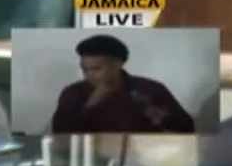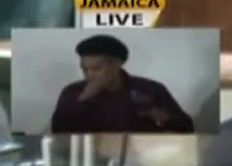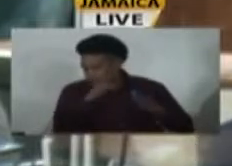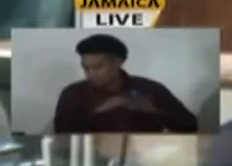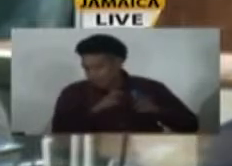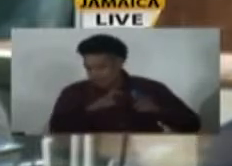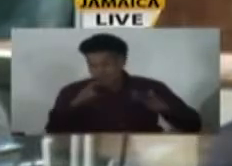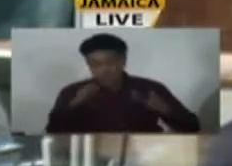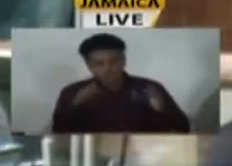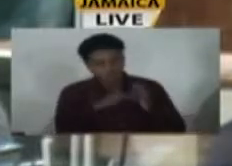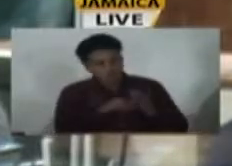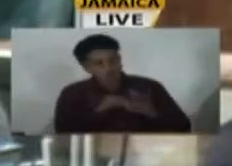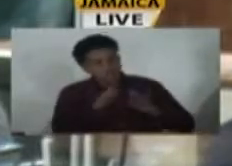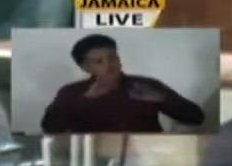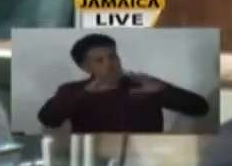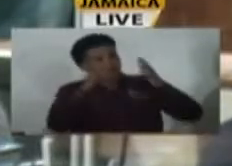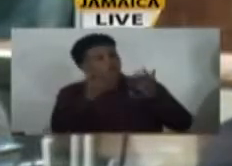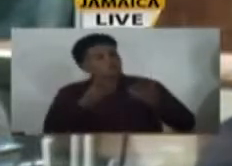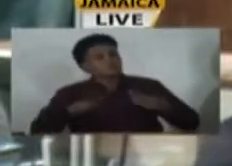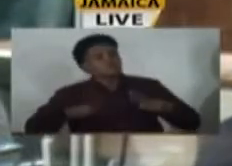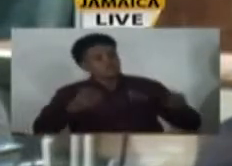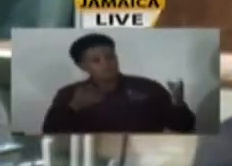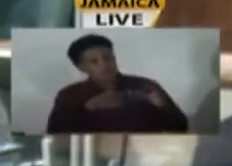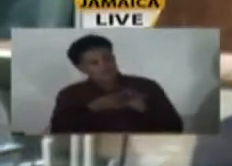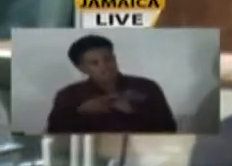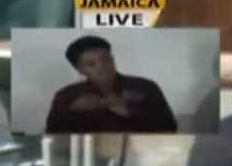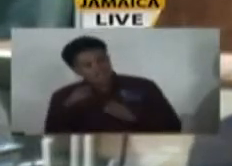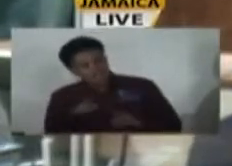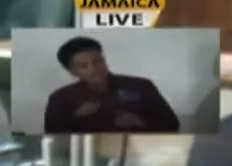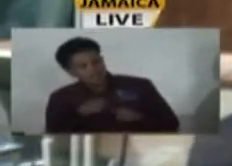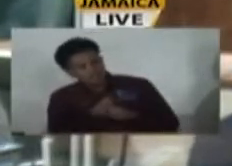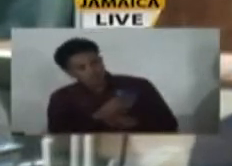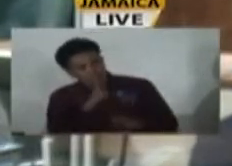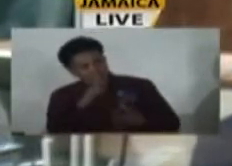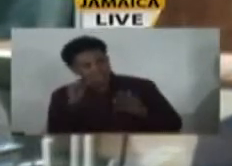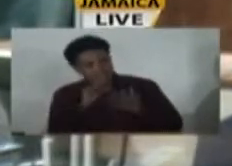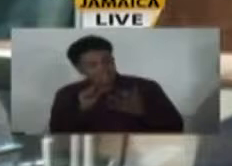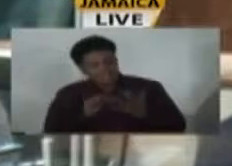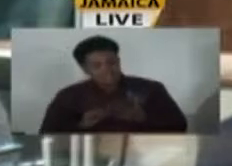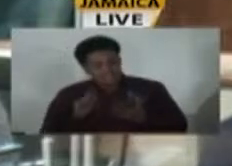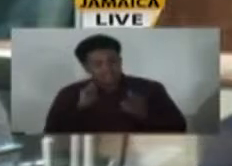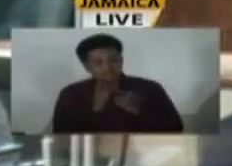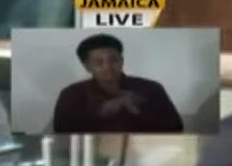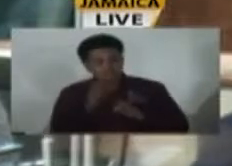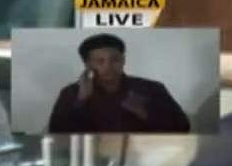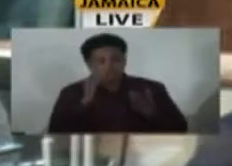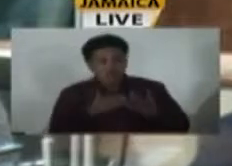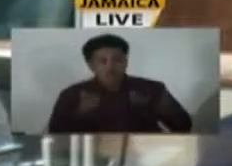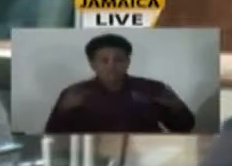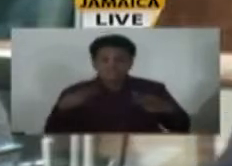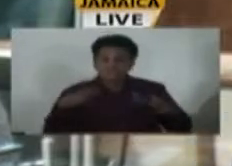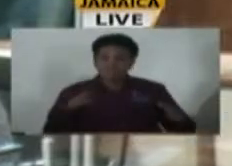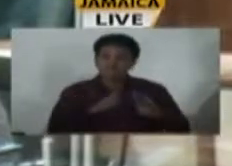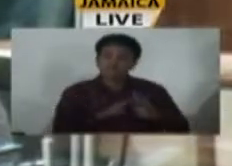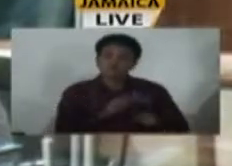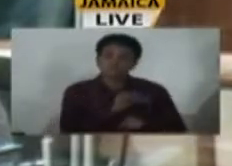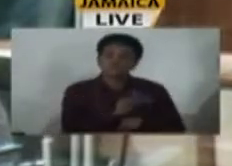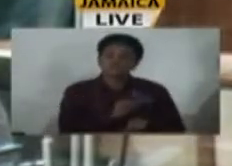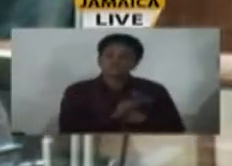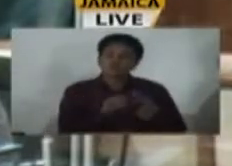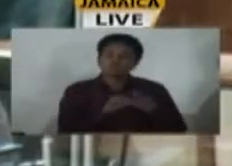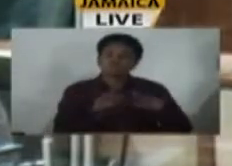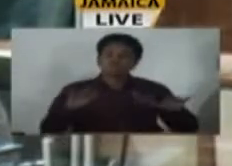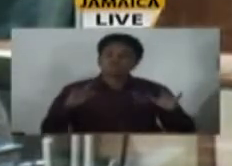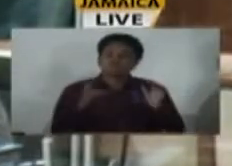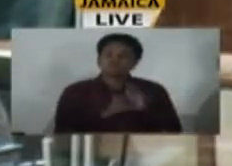larger role in the global supply chain. These productivity incentive changes will unleash investment and jobs across the medium